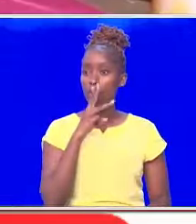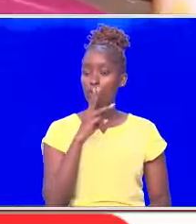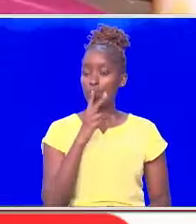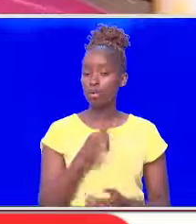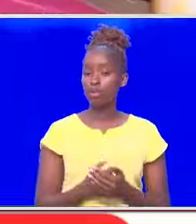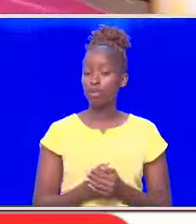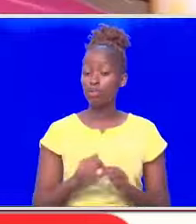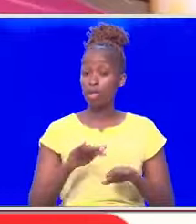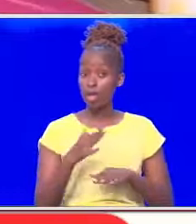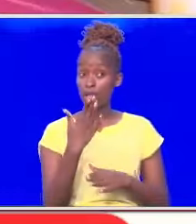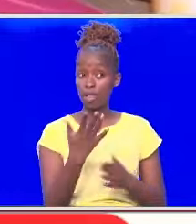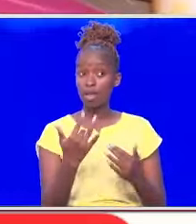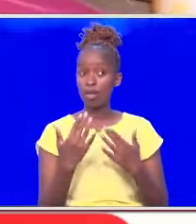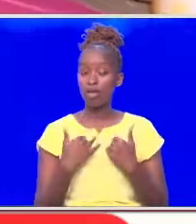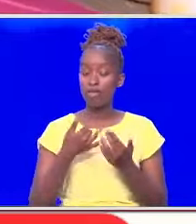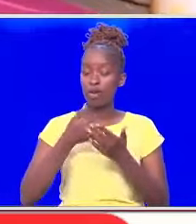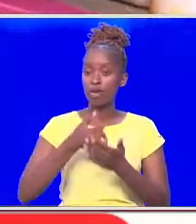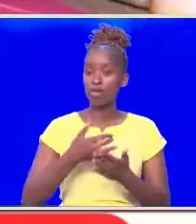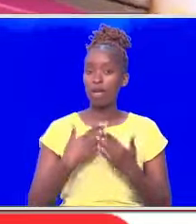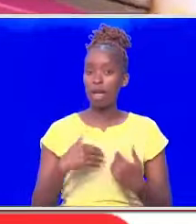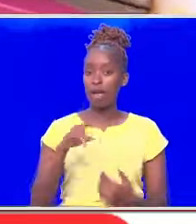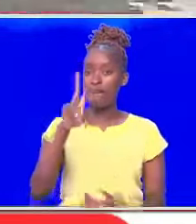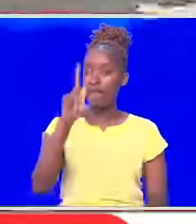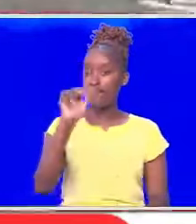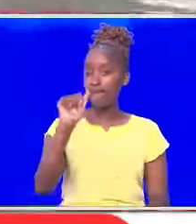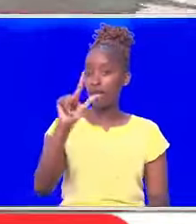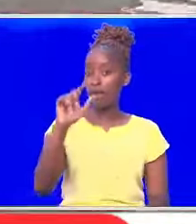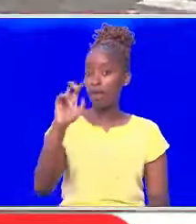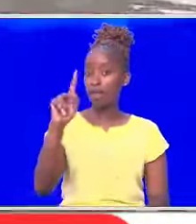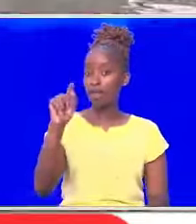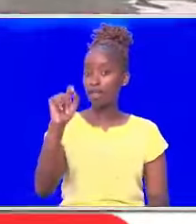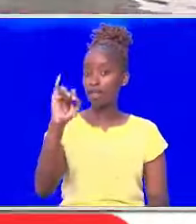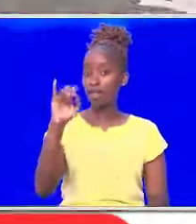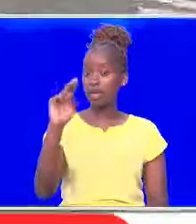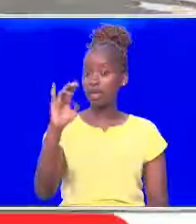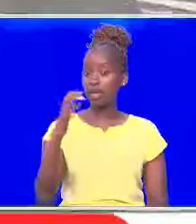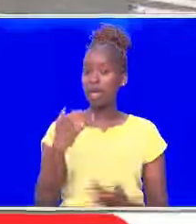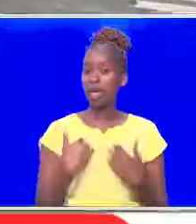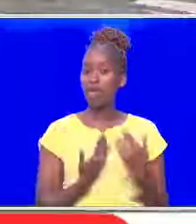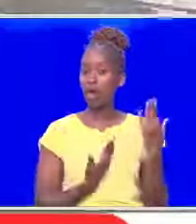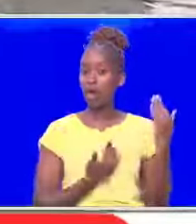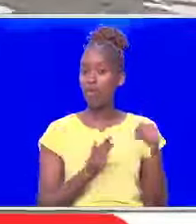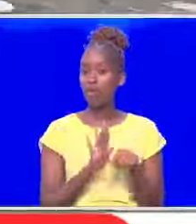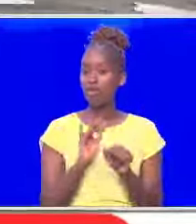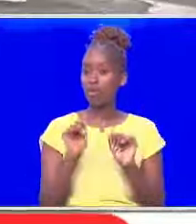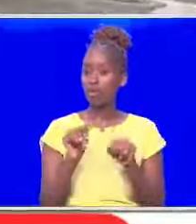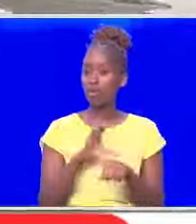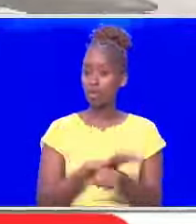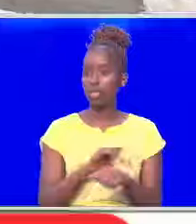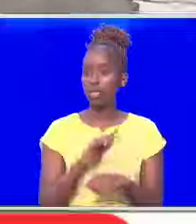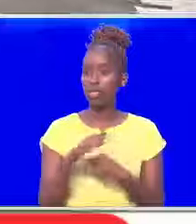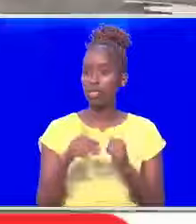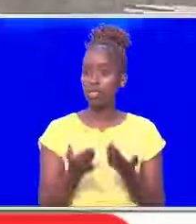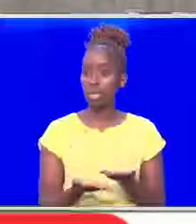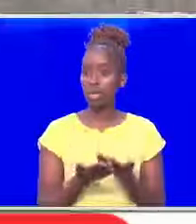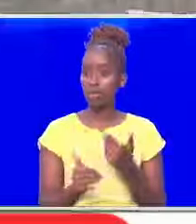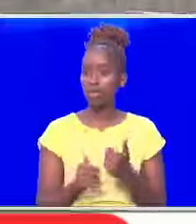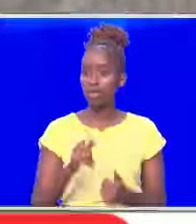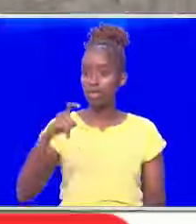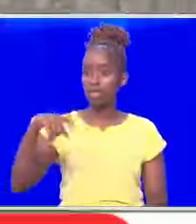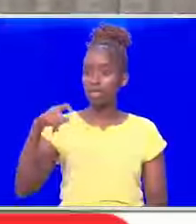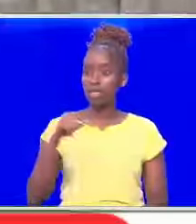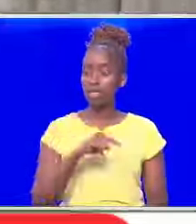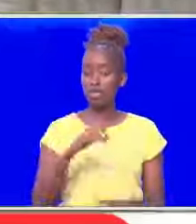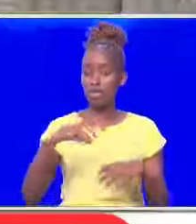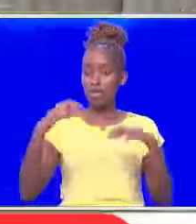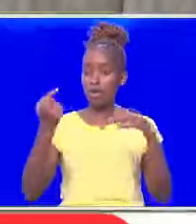Zone residents, inclusive of Valentine Mweni, they are hopeful they will eventually get assistance they need. They're not just floods